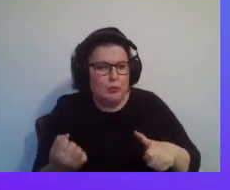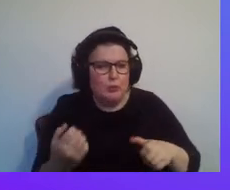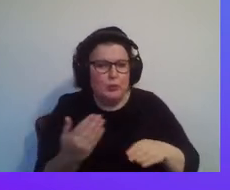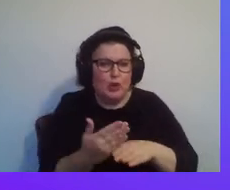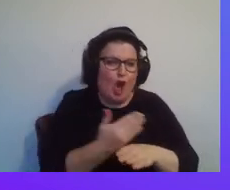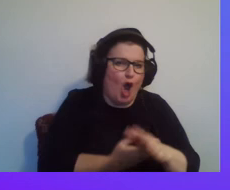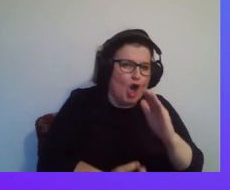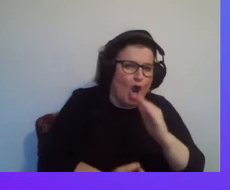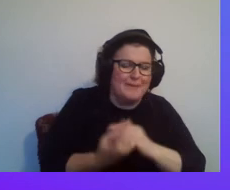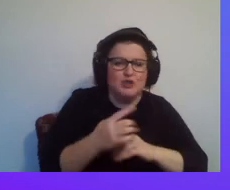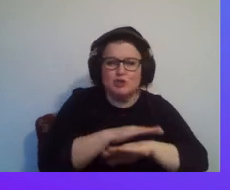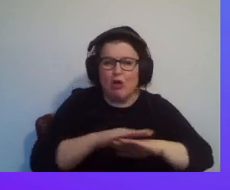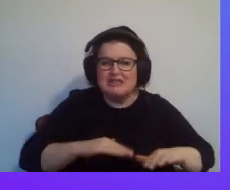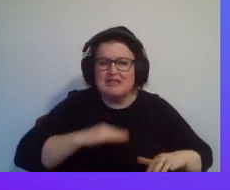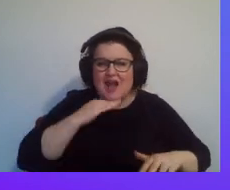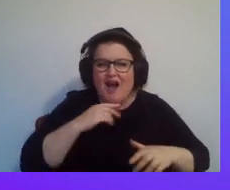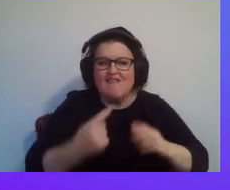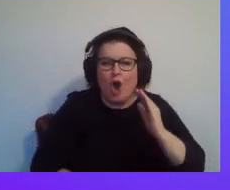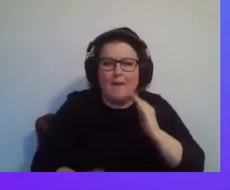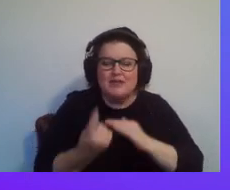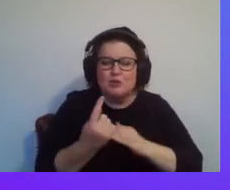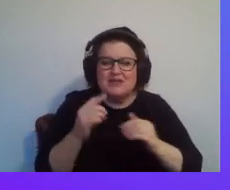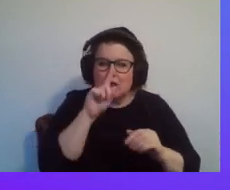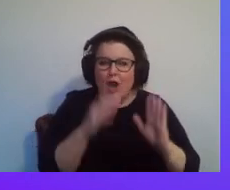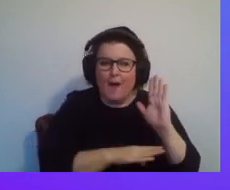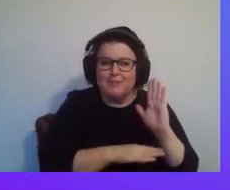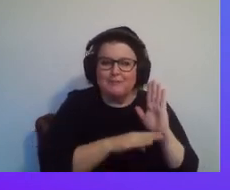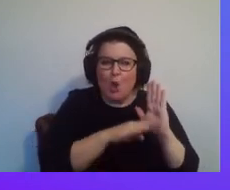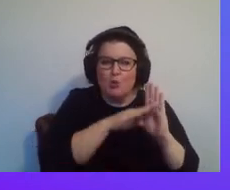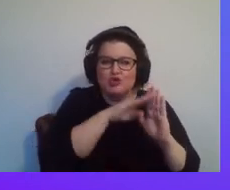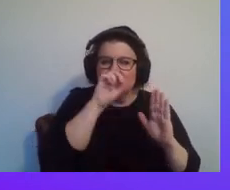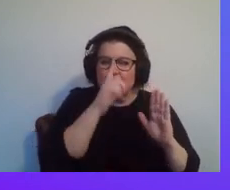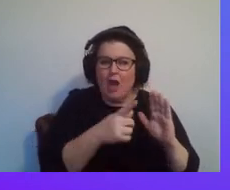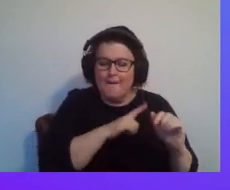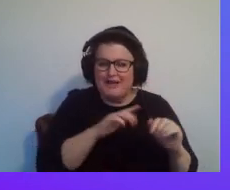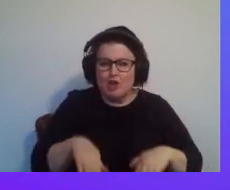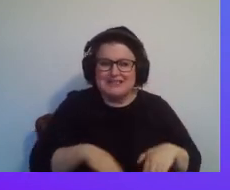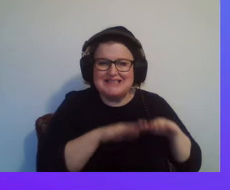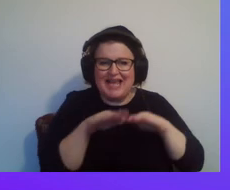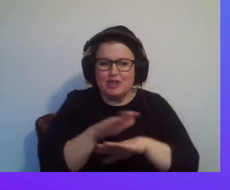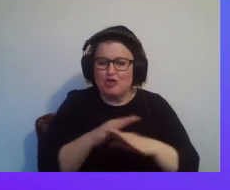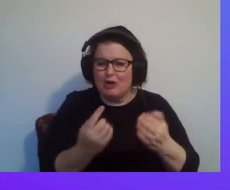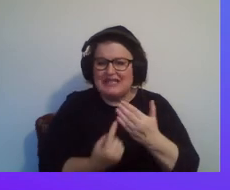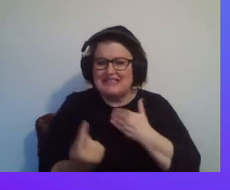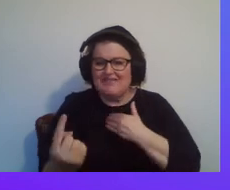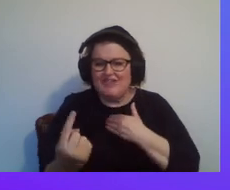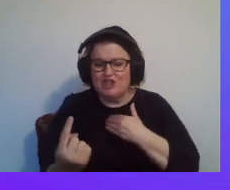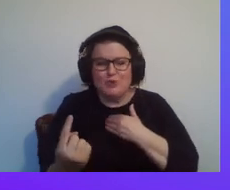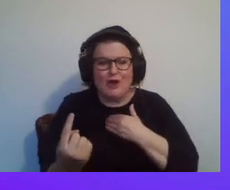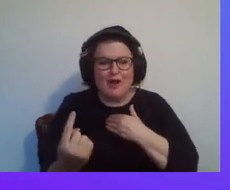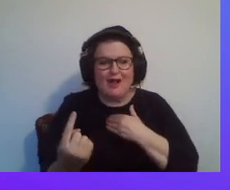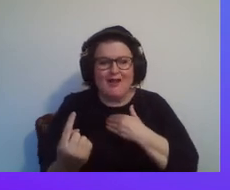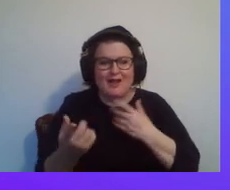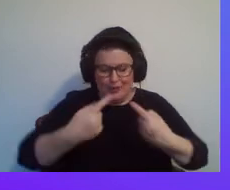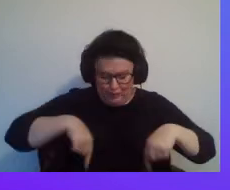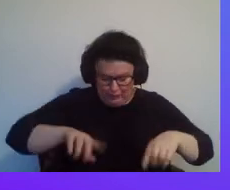of opportunities for promotion. So we can, because that's the state. That's not individual kind of, you know, that's where we pay our